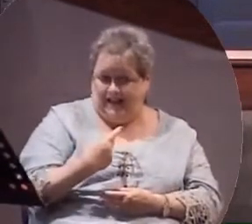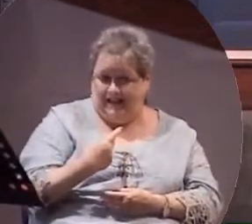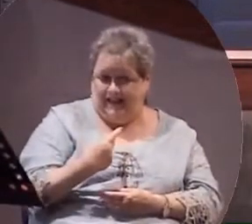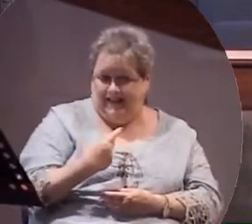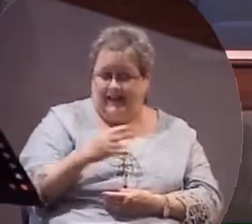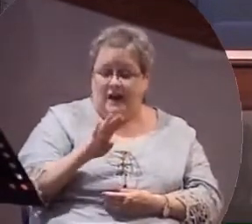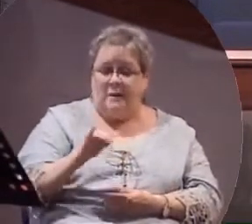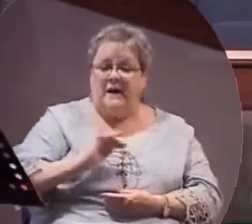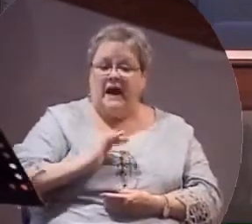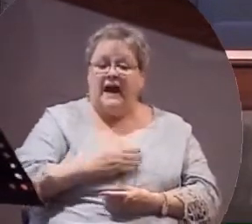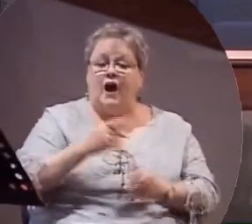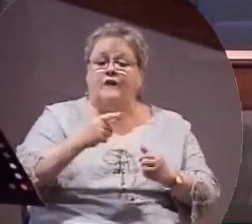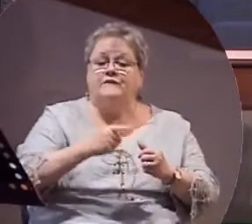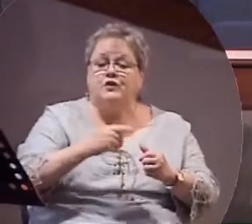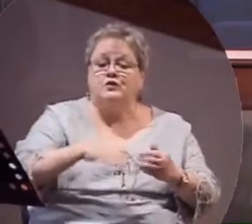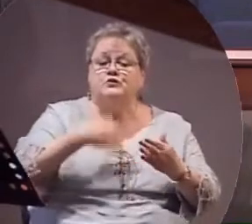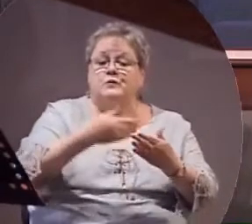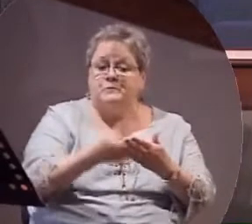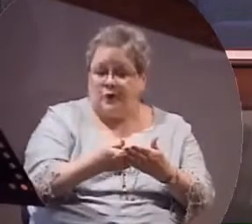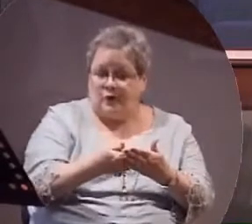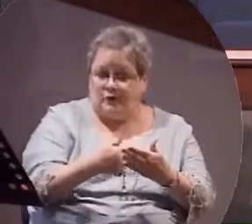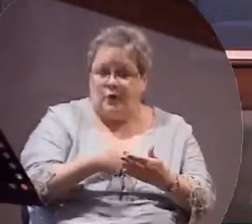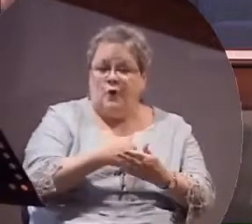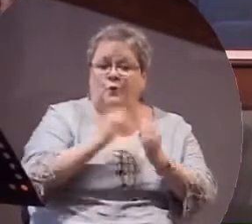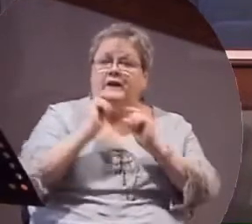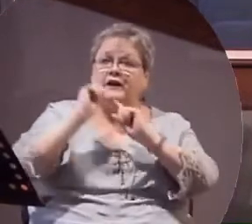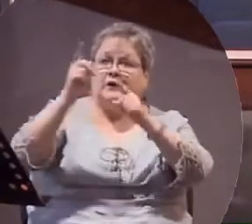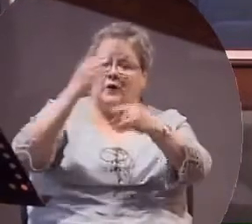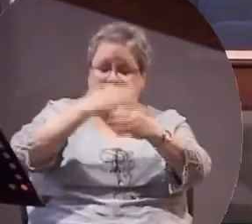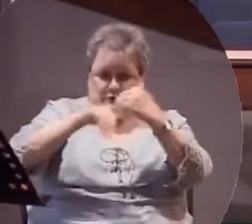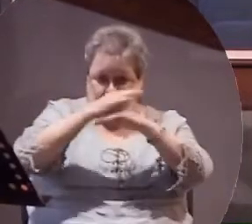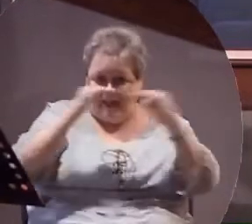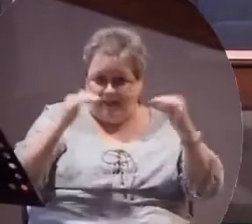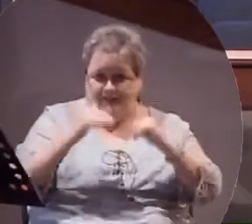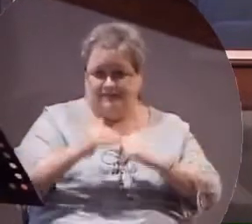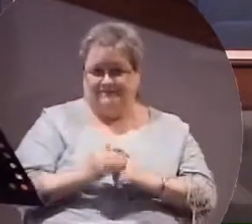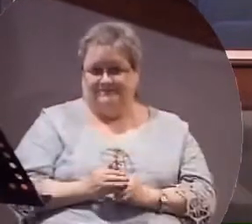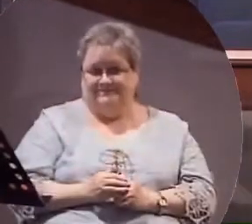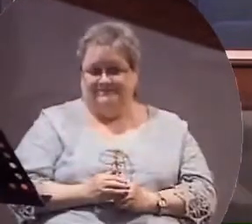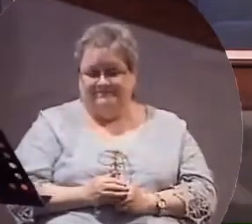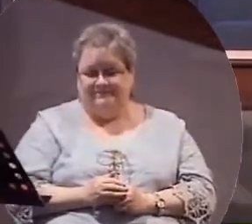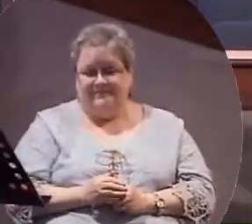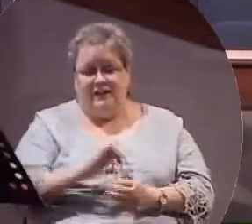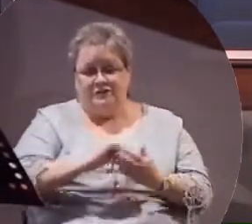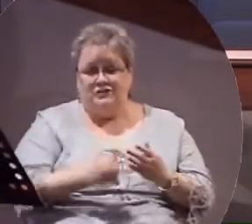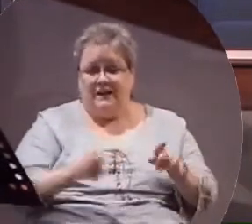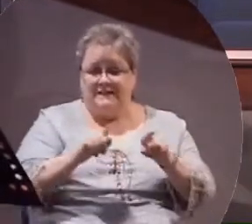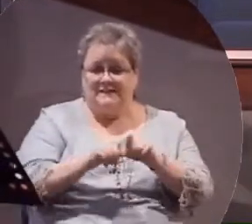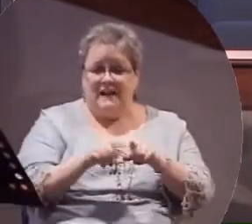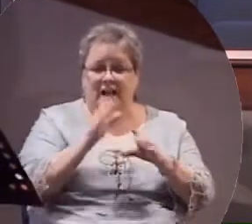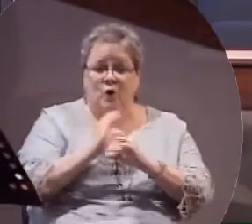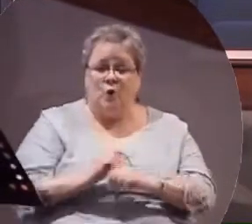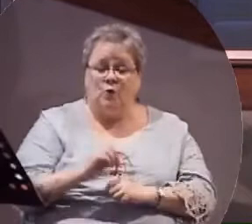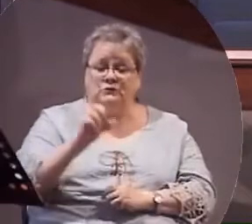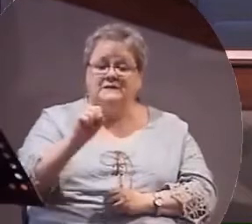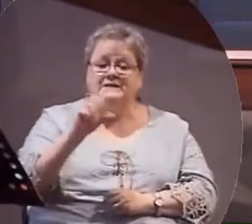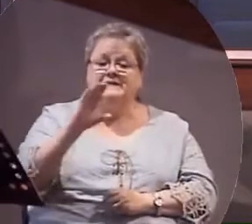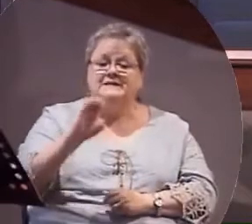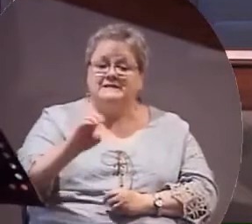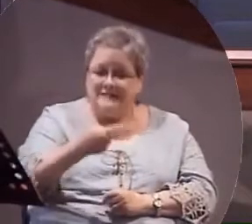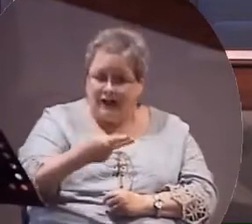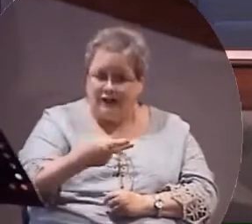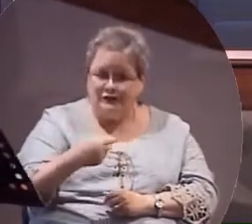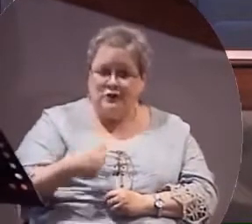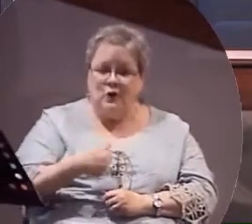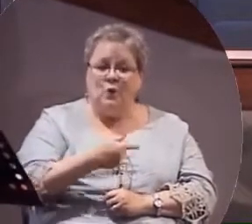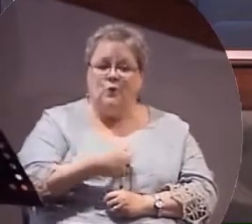that we can get into heaven. No way whatsoever. We are all, just like old such, old brother such, we